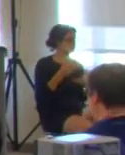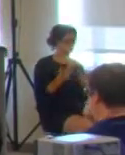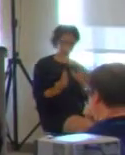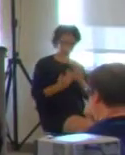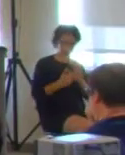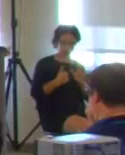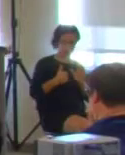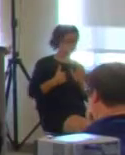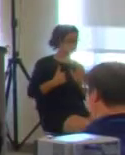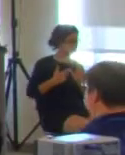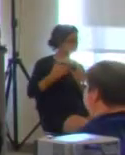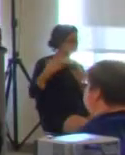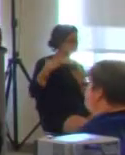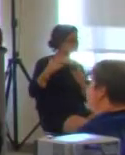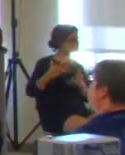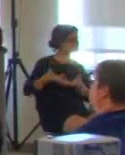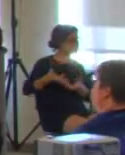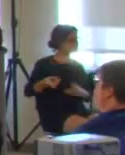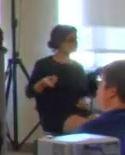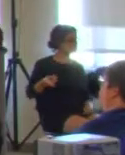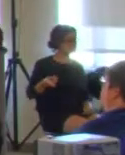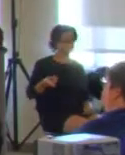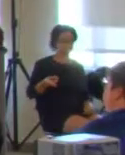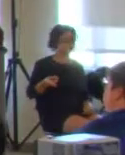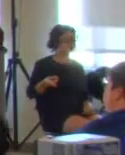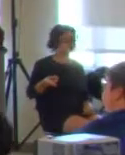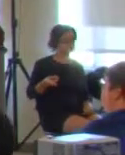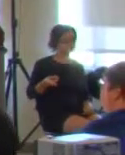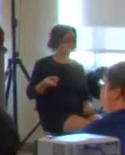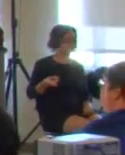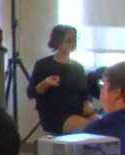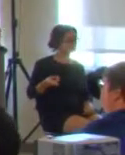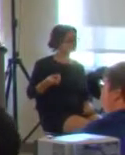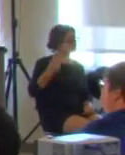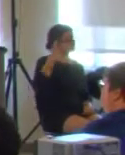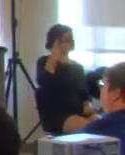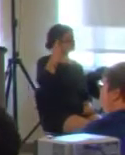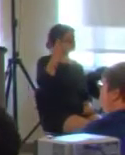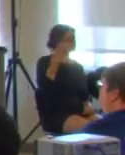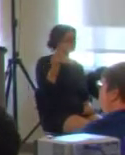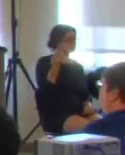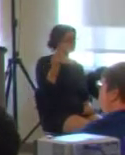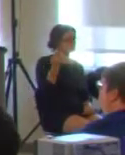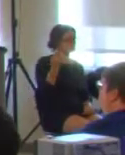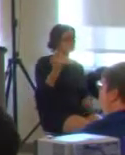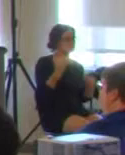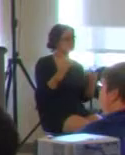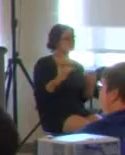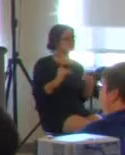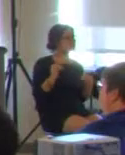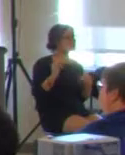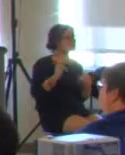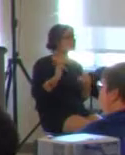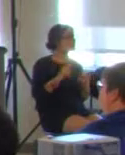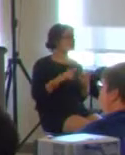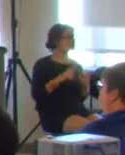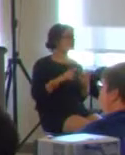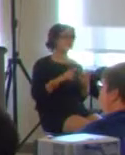sued? I mean, it's pretty basic. And then it always interferes with